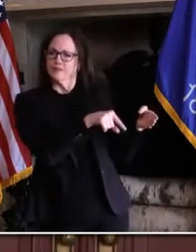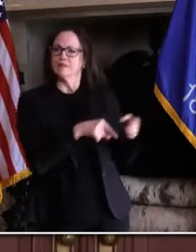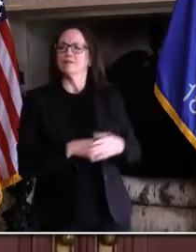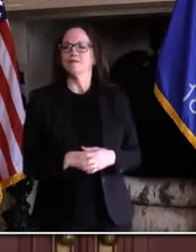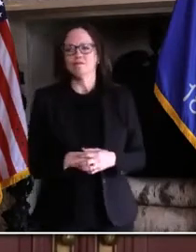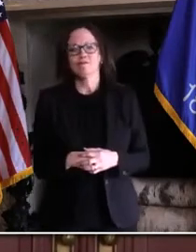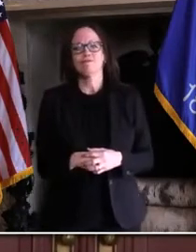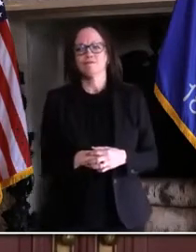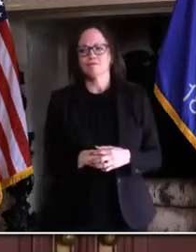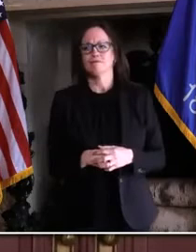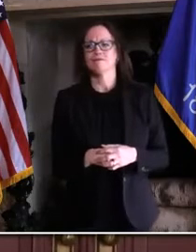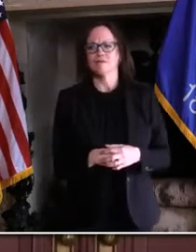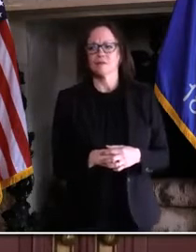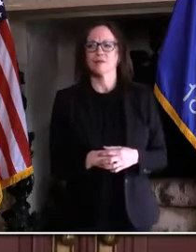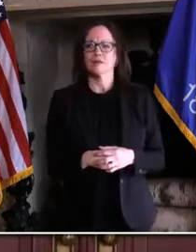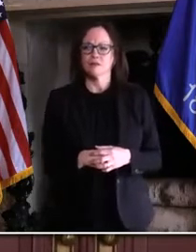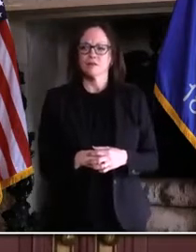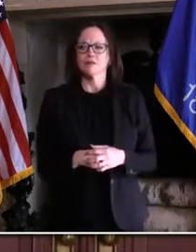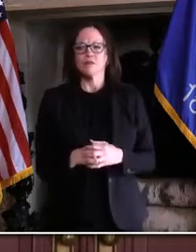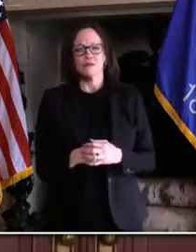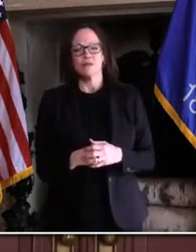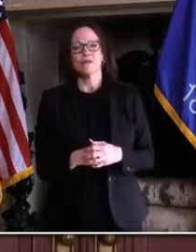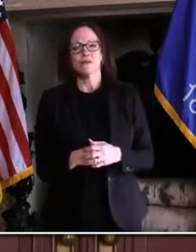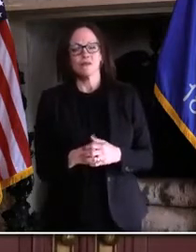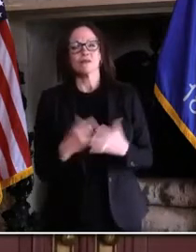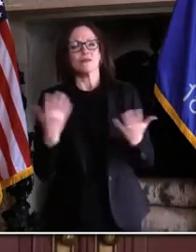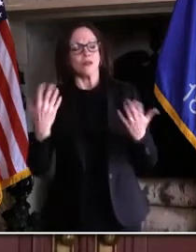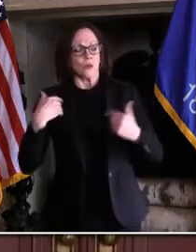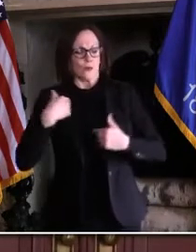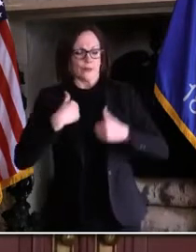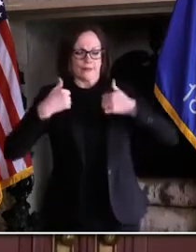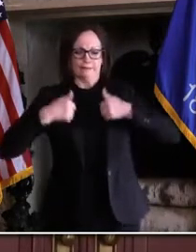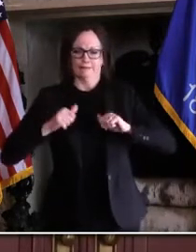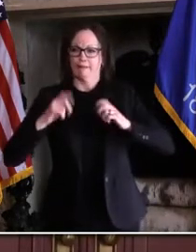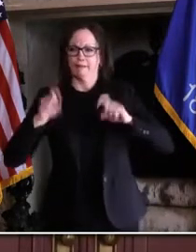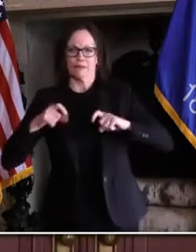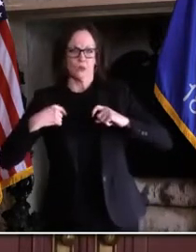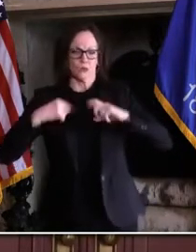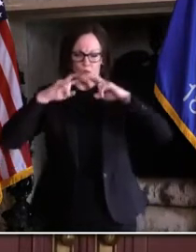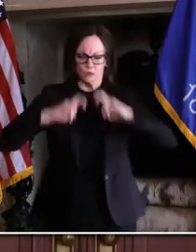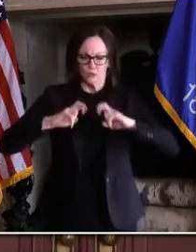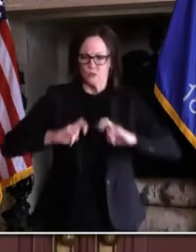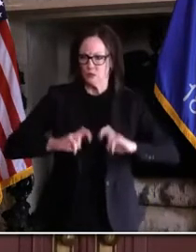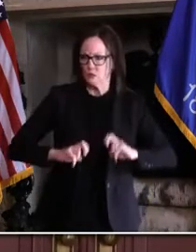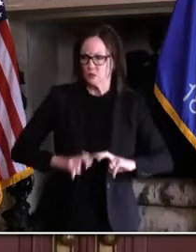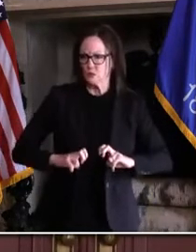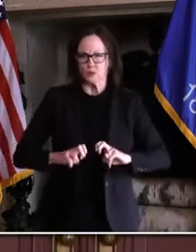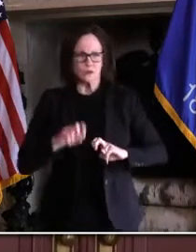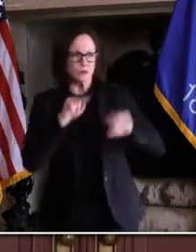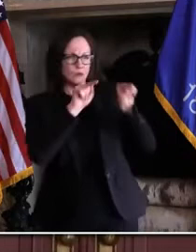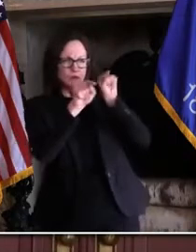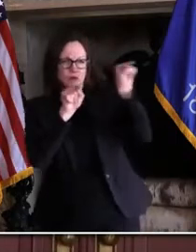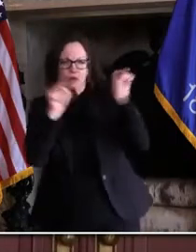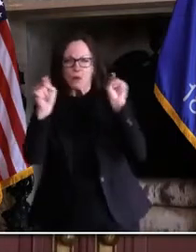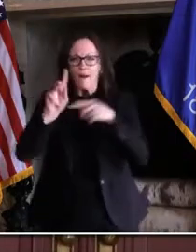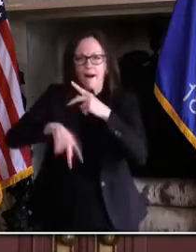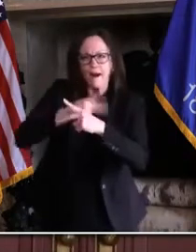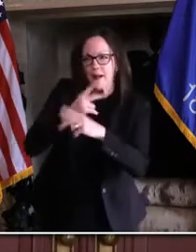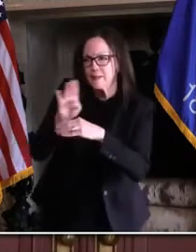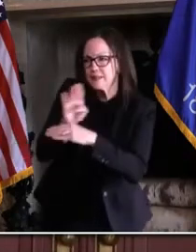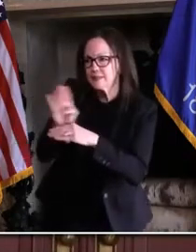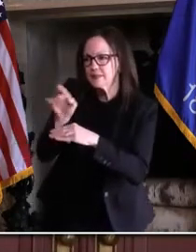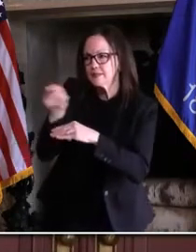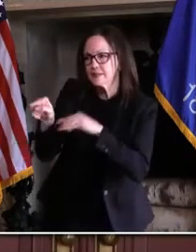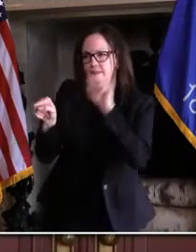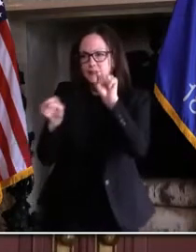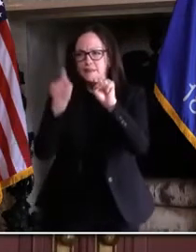those folks with child care givers. We also put into motion the plans for new on-site child